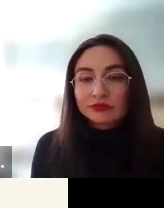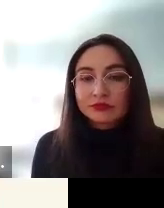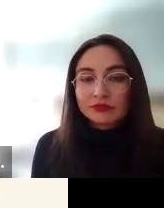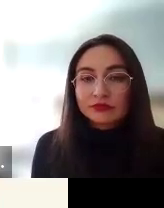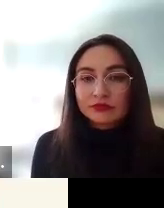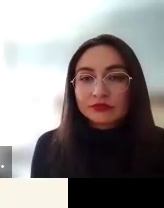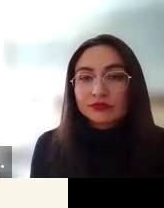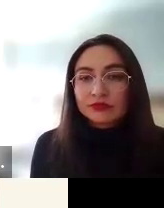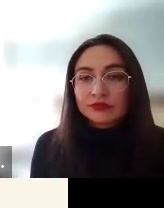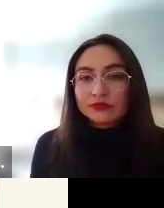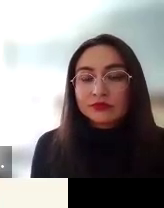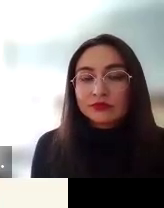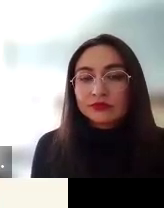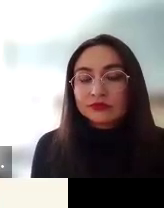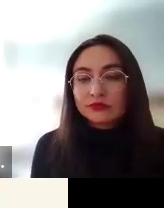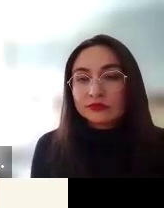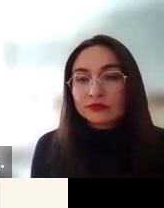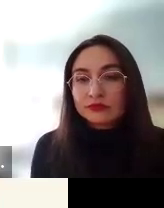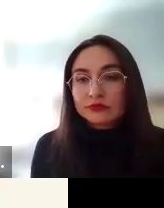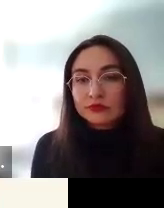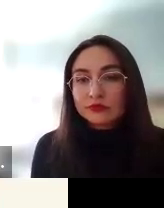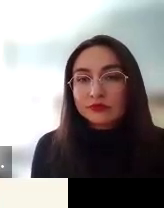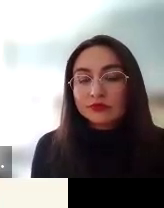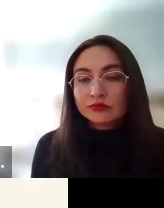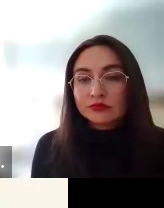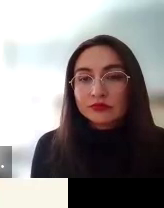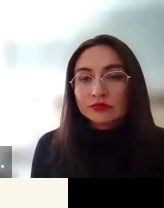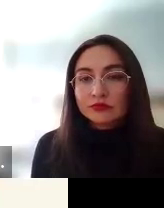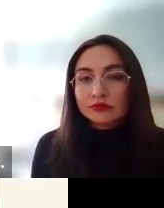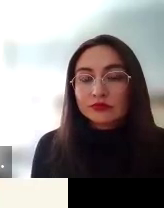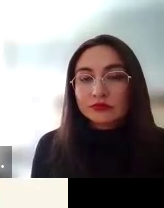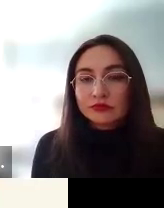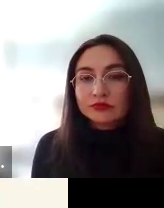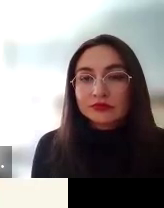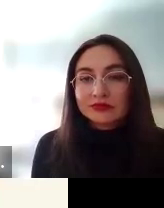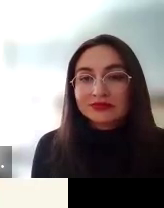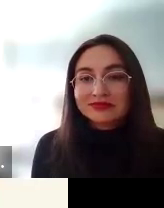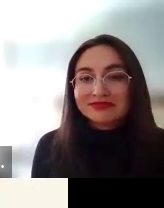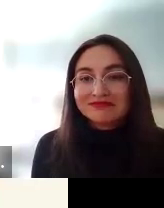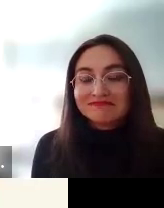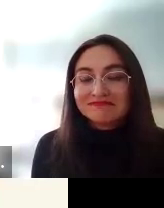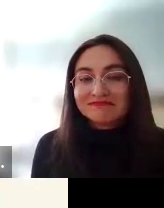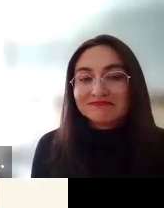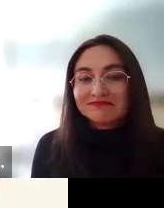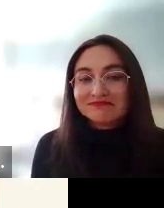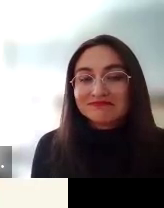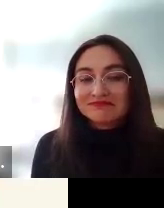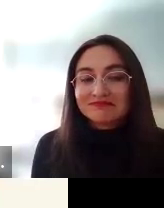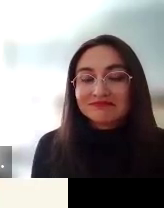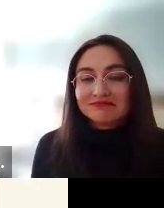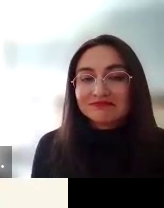magazine? Like, is that going to work? And what we do is we pre-cut hundreds and hundreds of images and have those